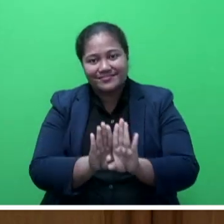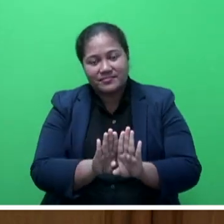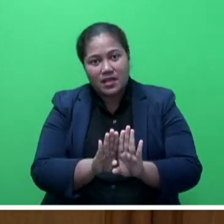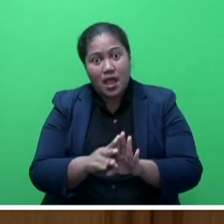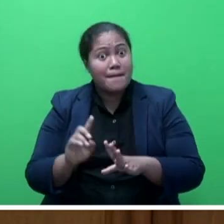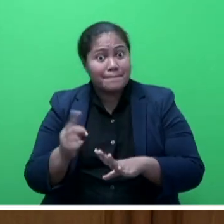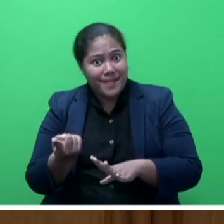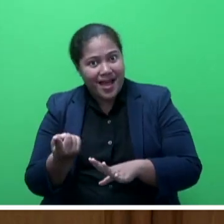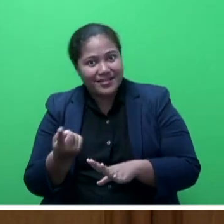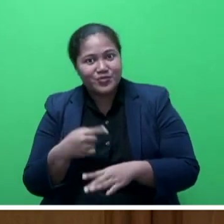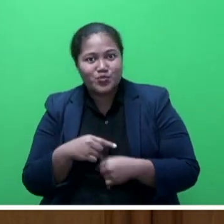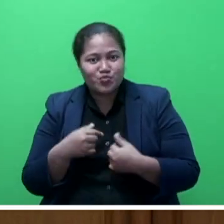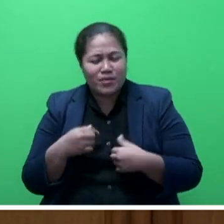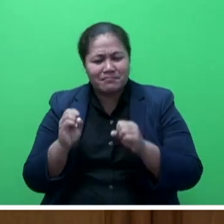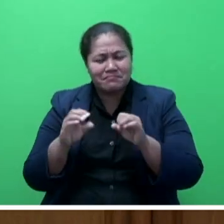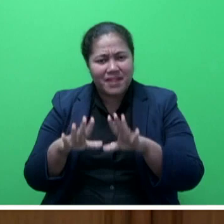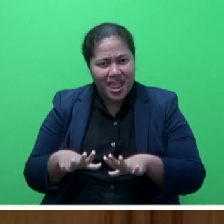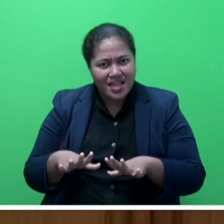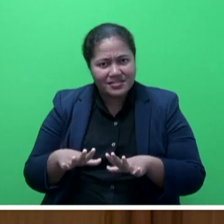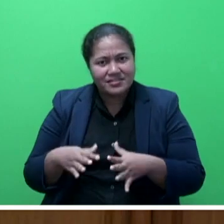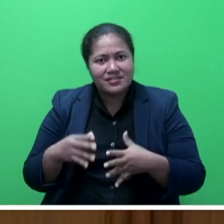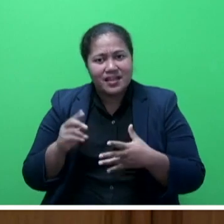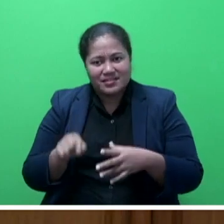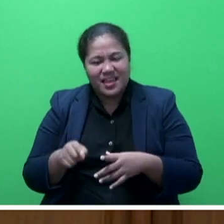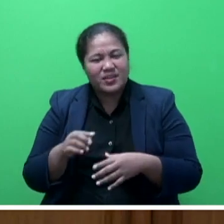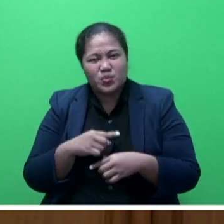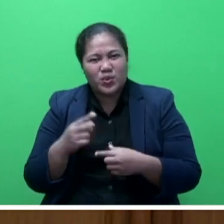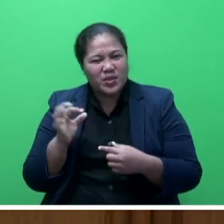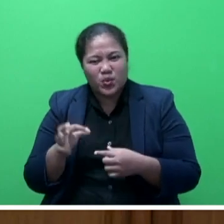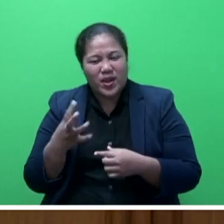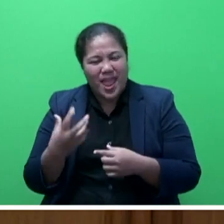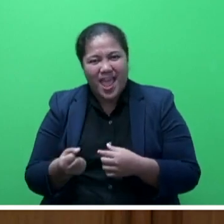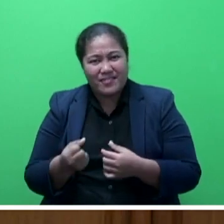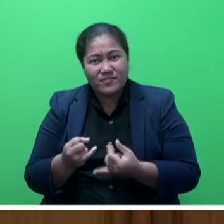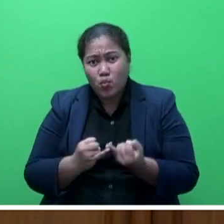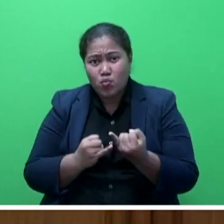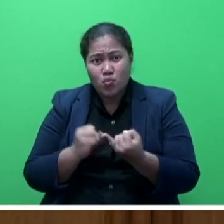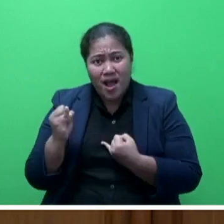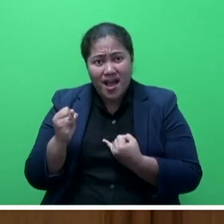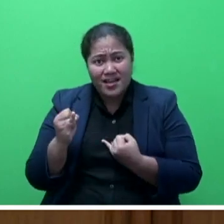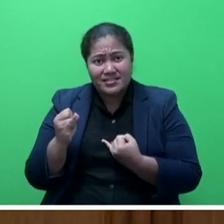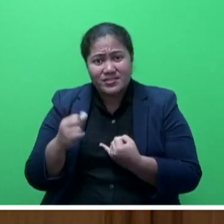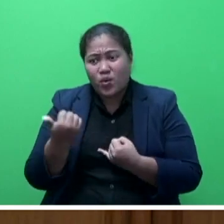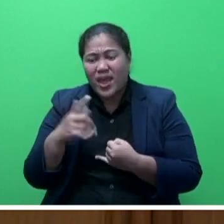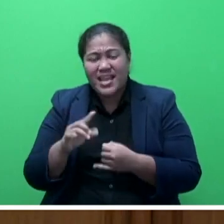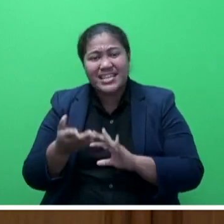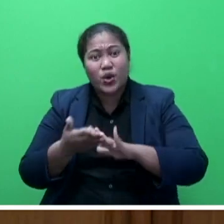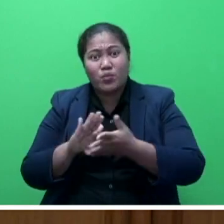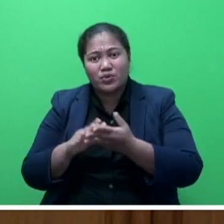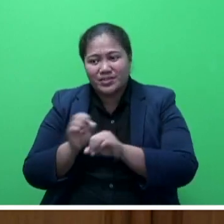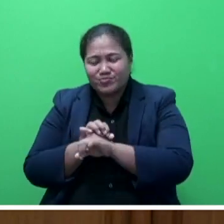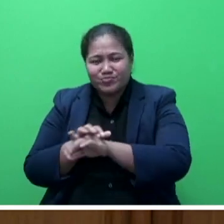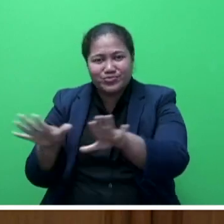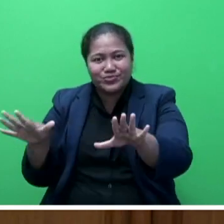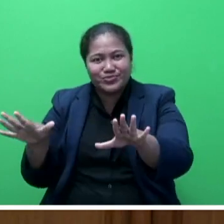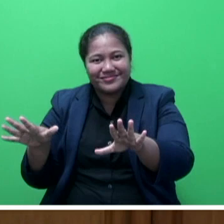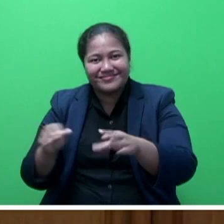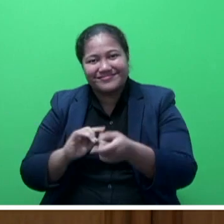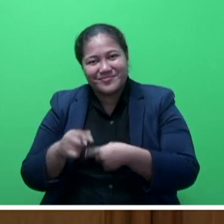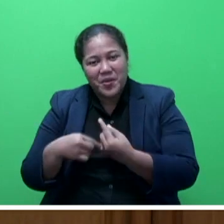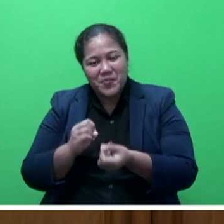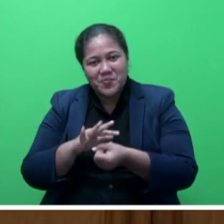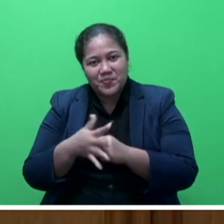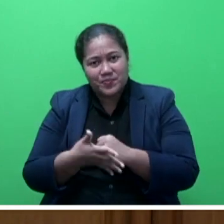fortunate so far to not have any community transmission. I wish